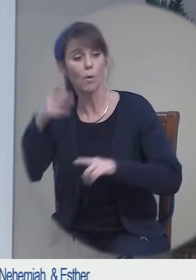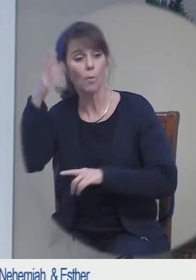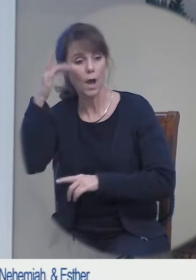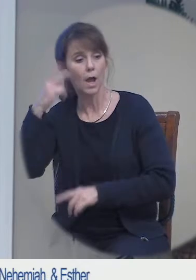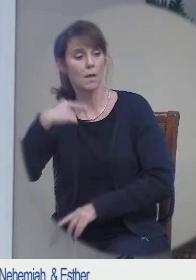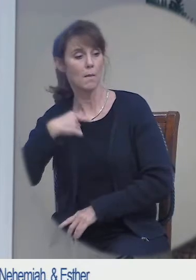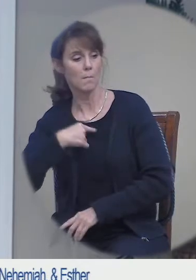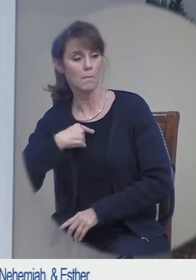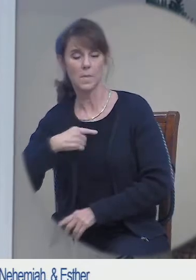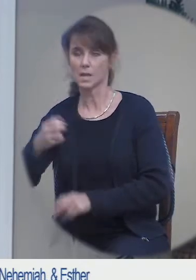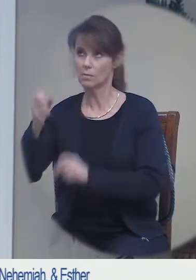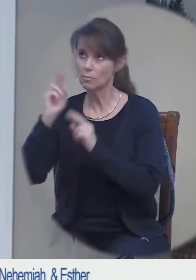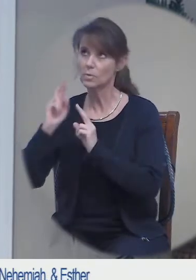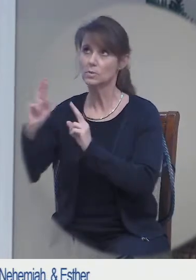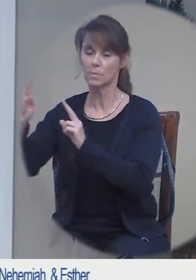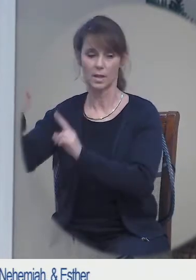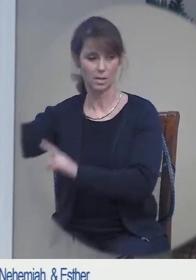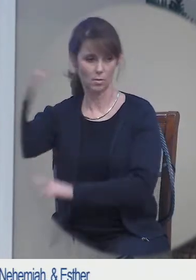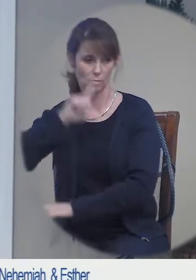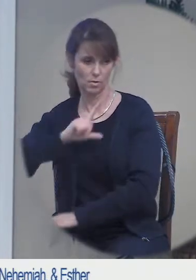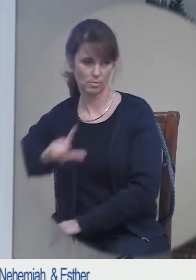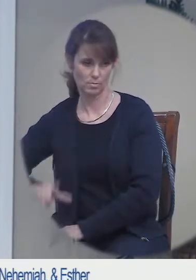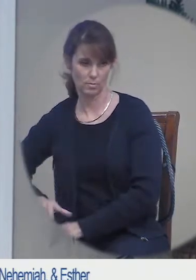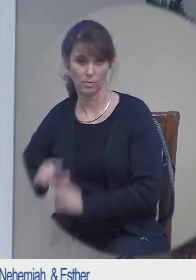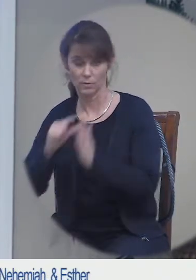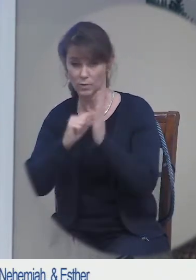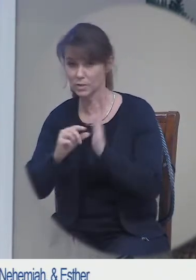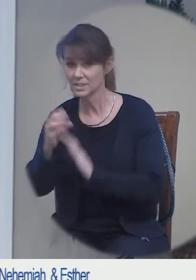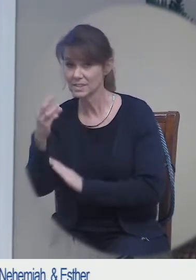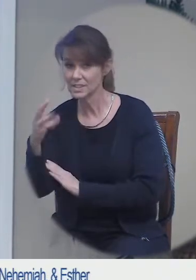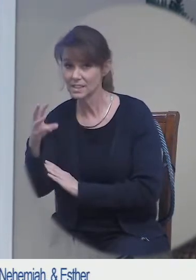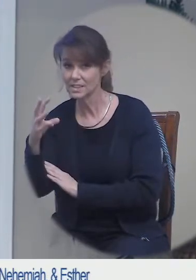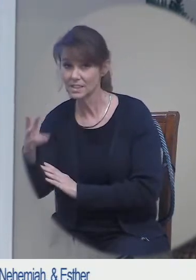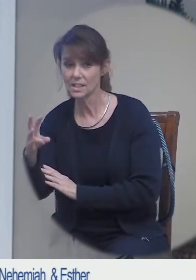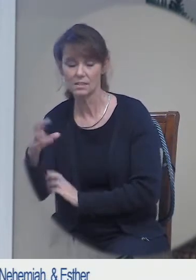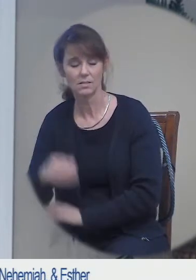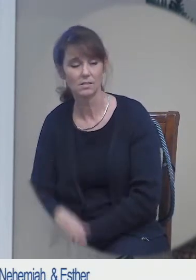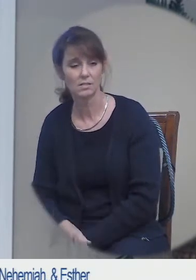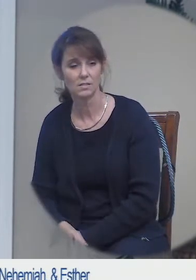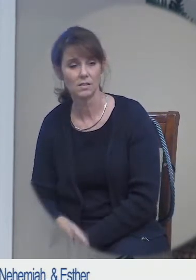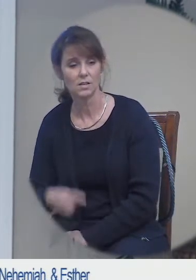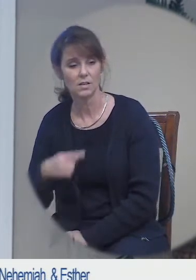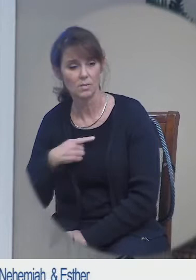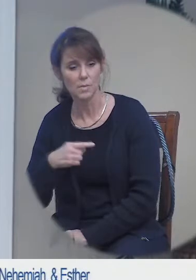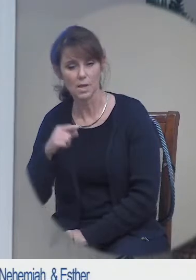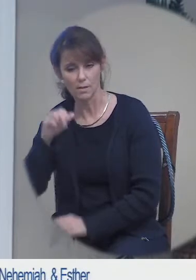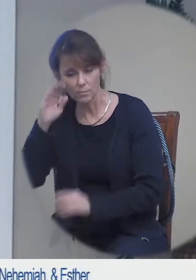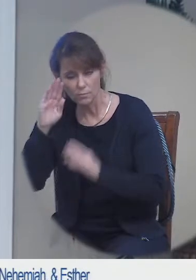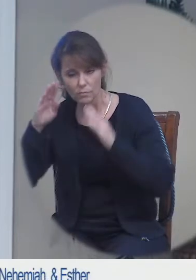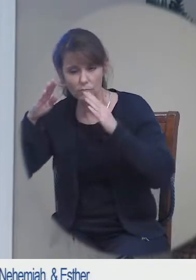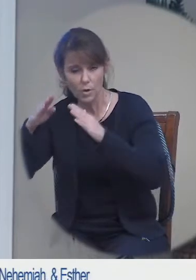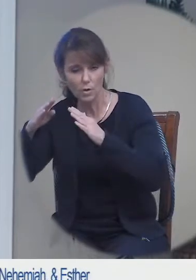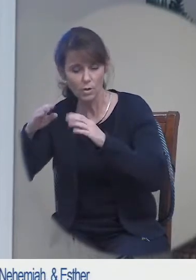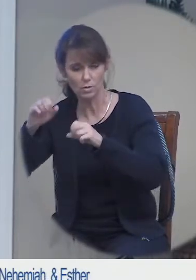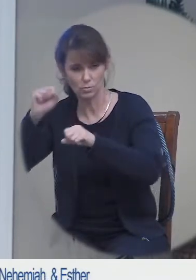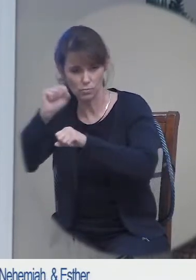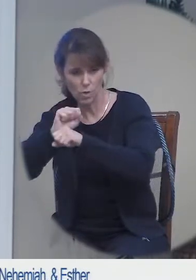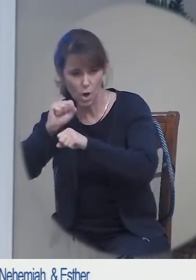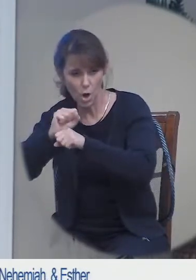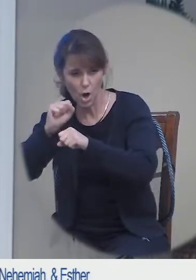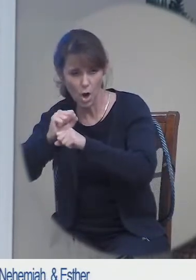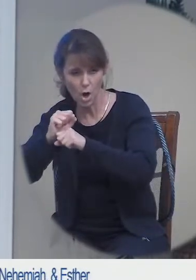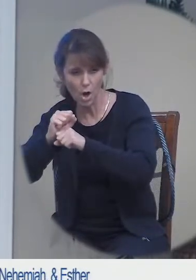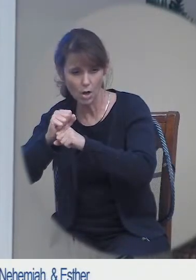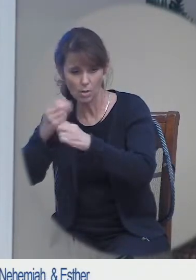Lord. Verse 16, I applied myself to the work on the wall. I mean, he got his